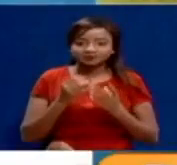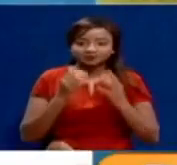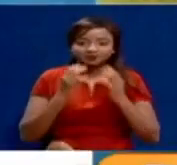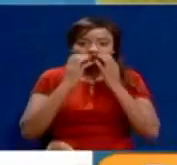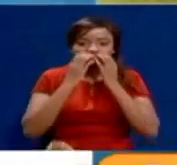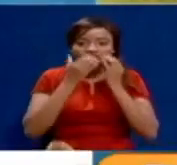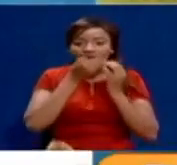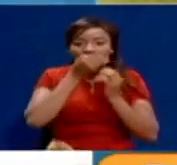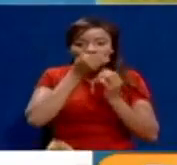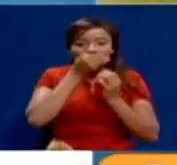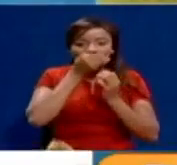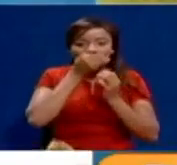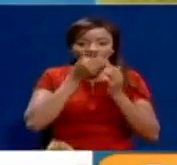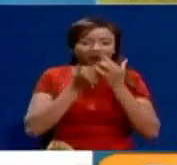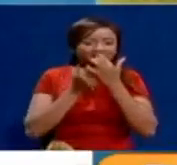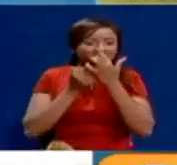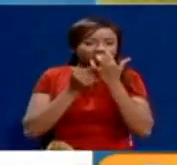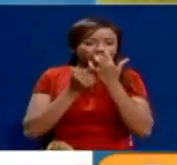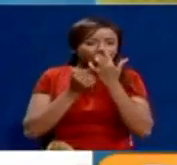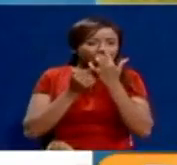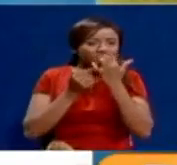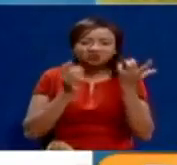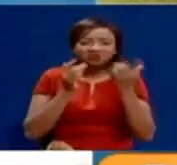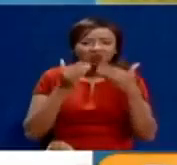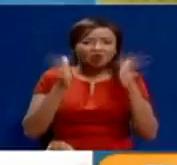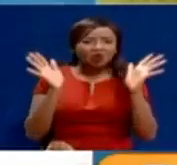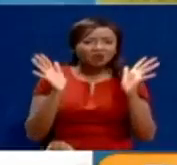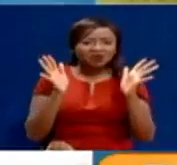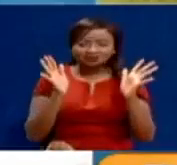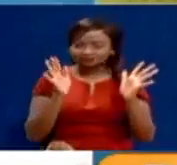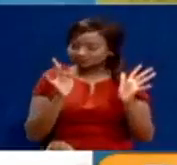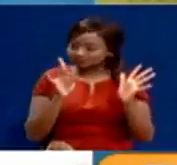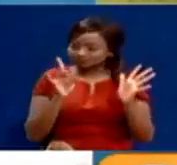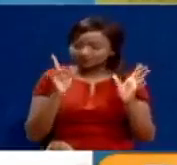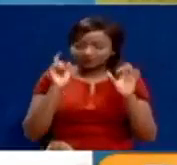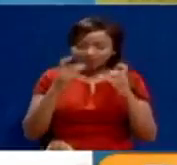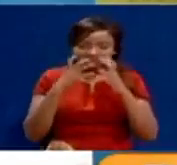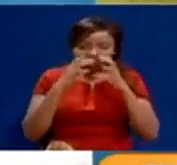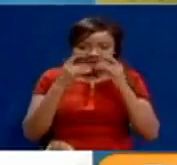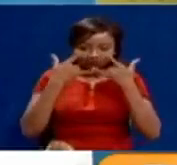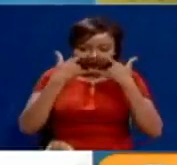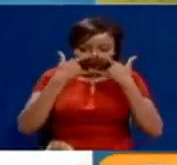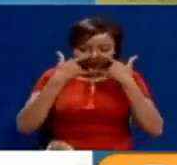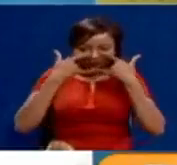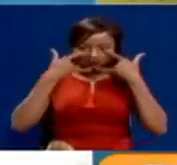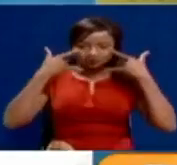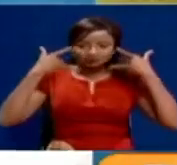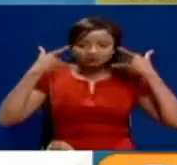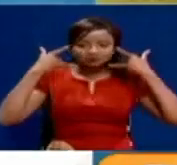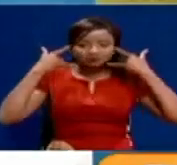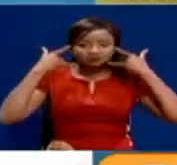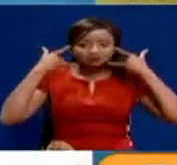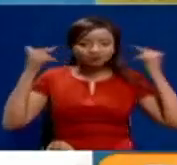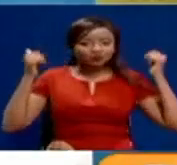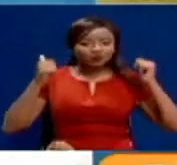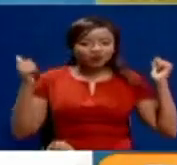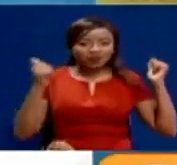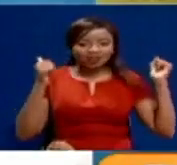mouth. It defeats the purpose. The mask must be properly worn to cover both the